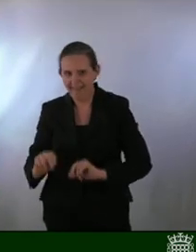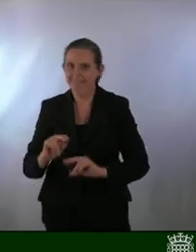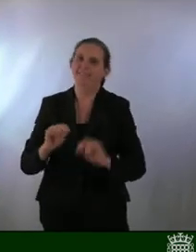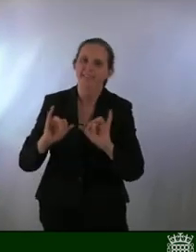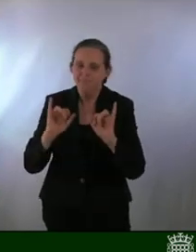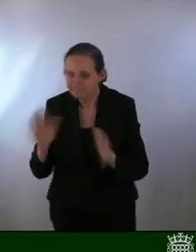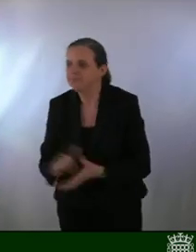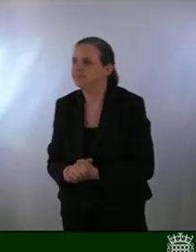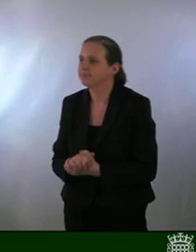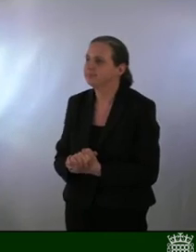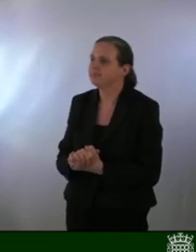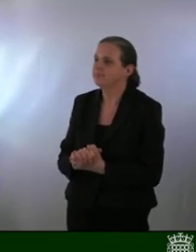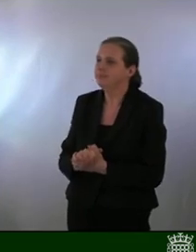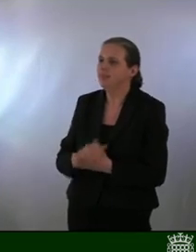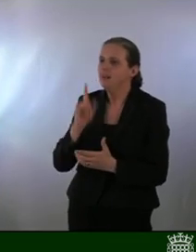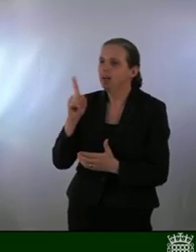is the